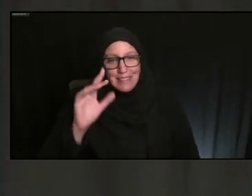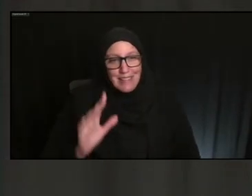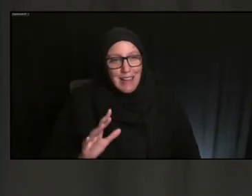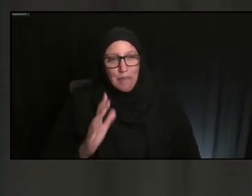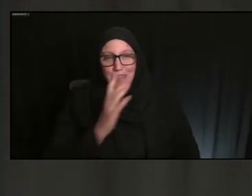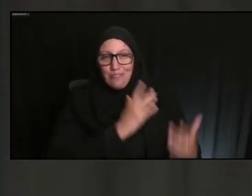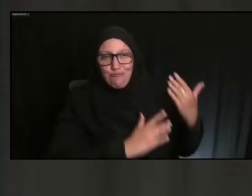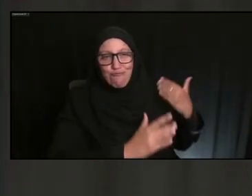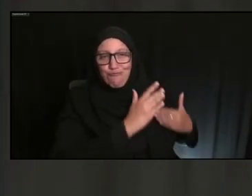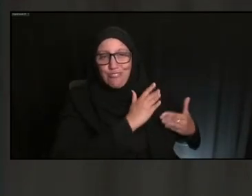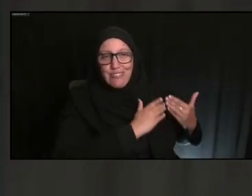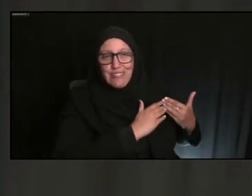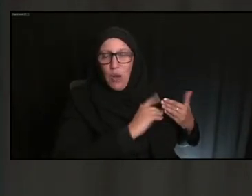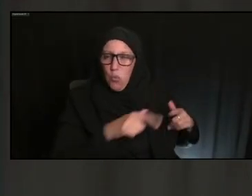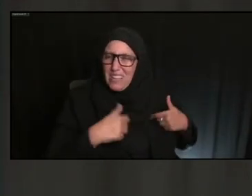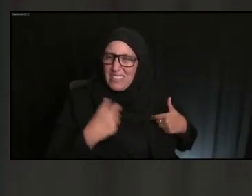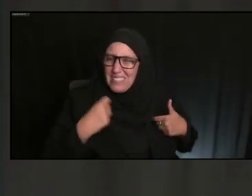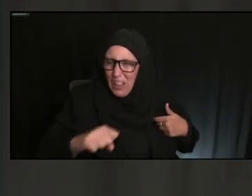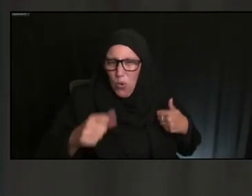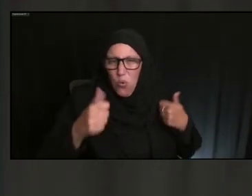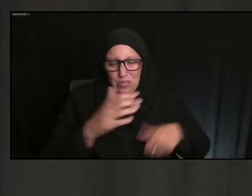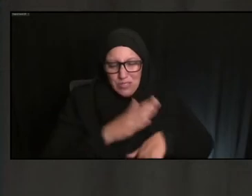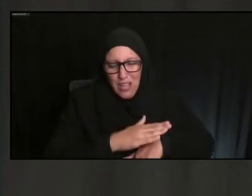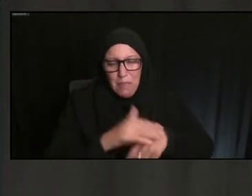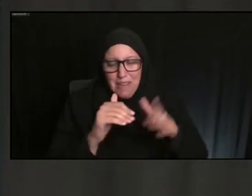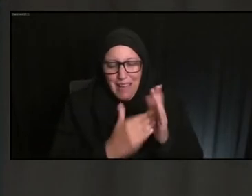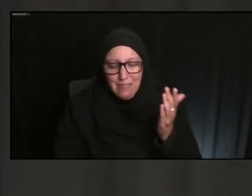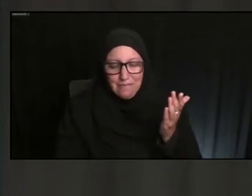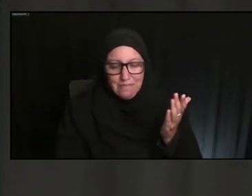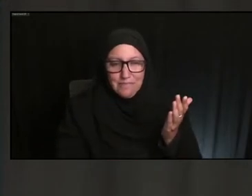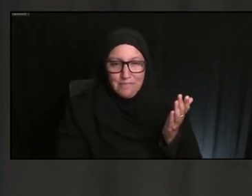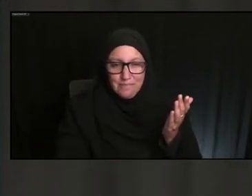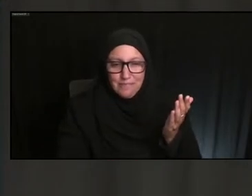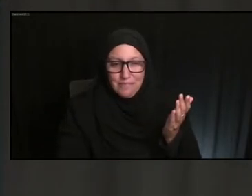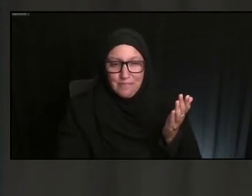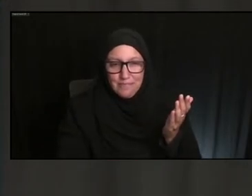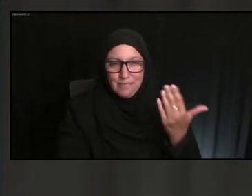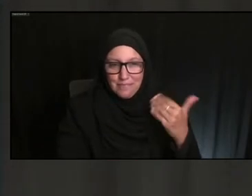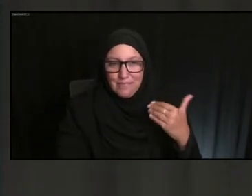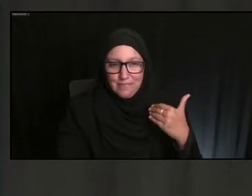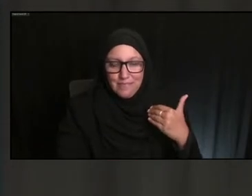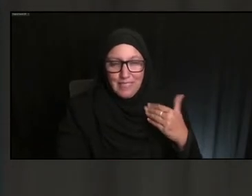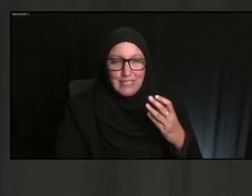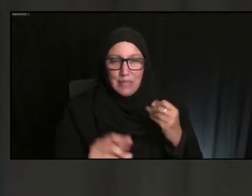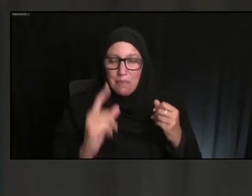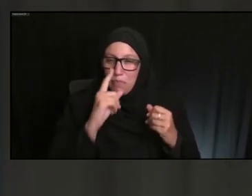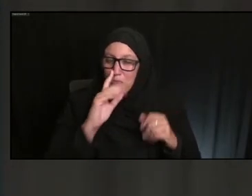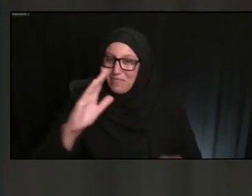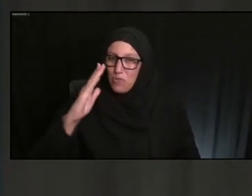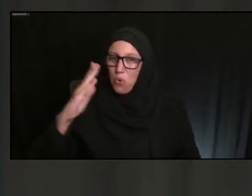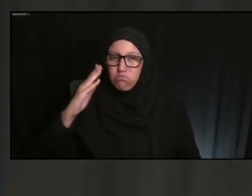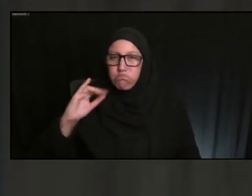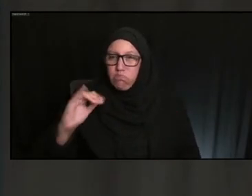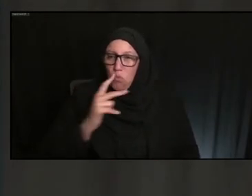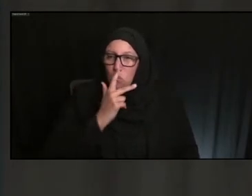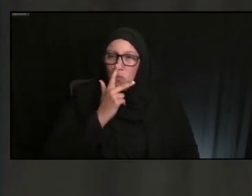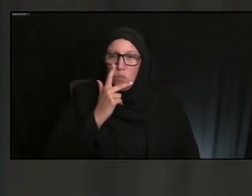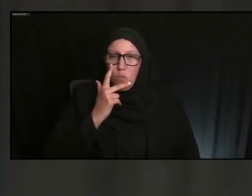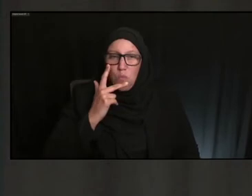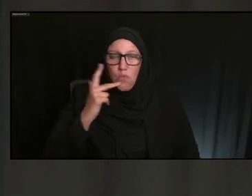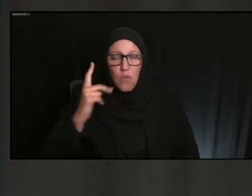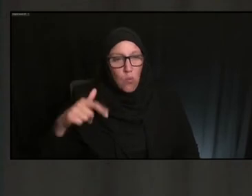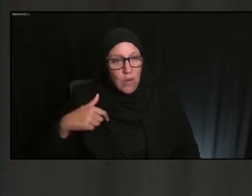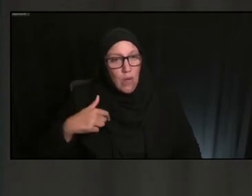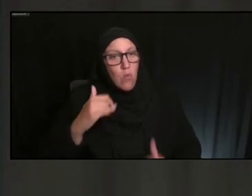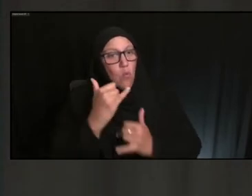still in a golden era, believe it or not. That's how bad times have passed. Even we're probably in the worst